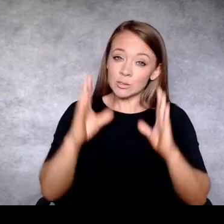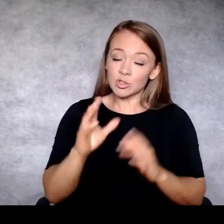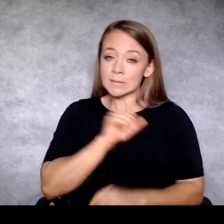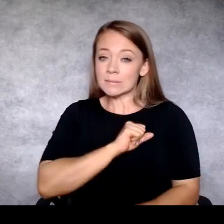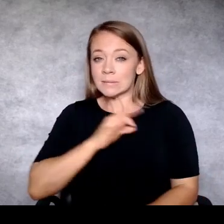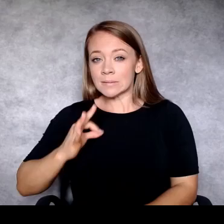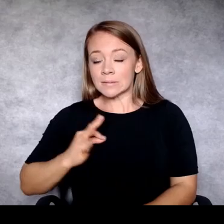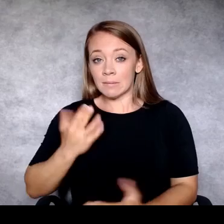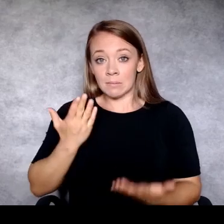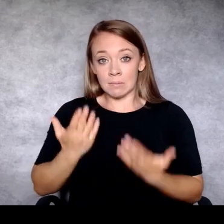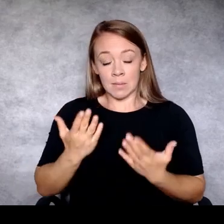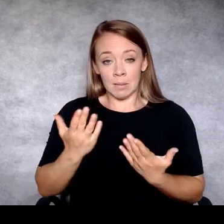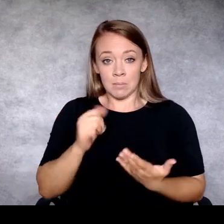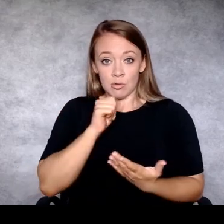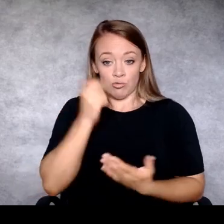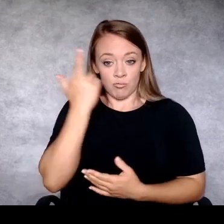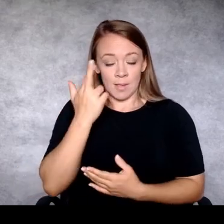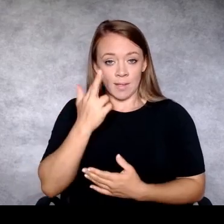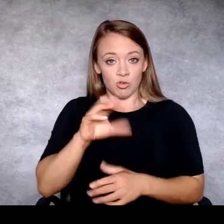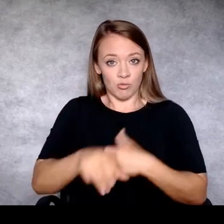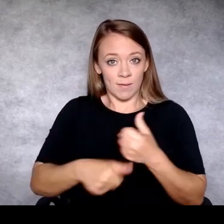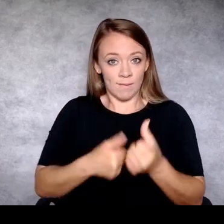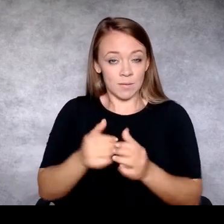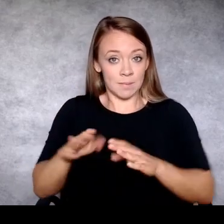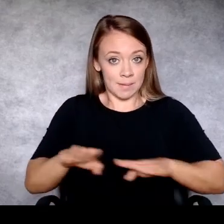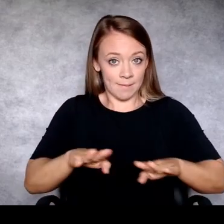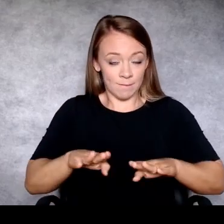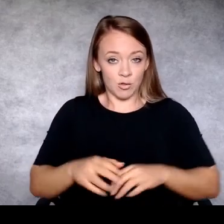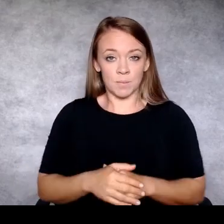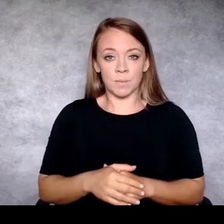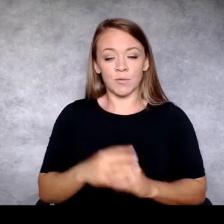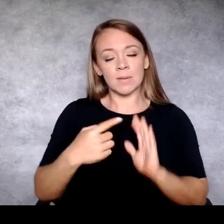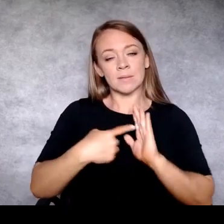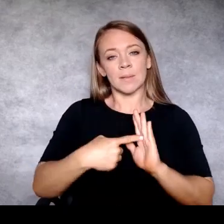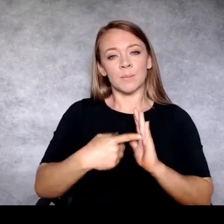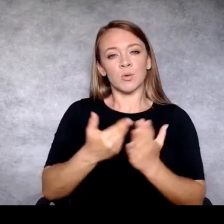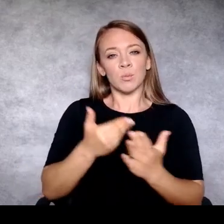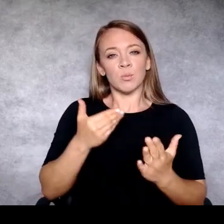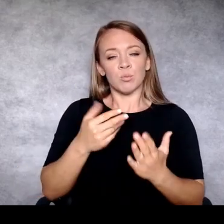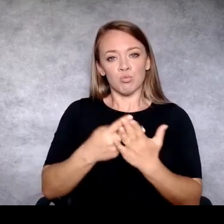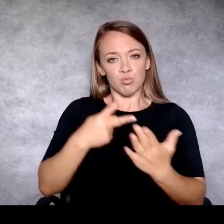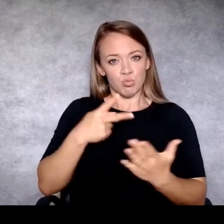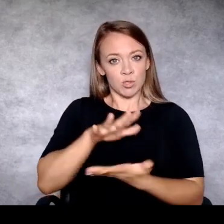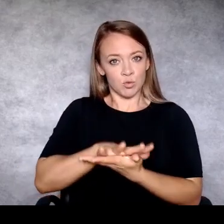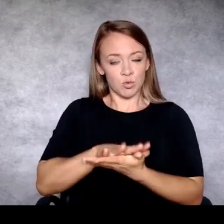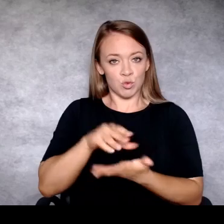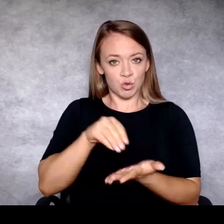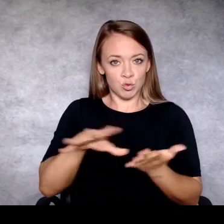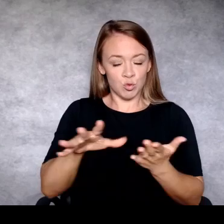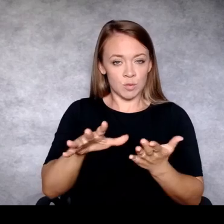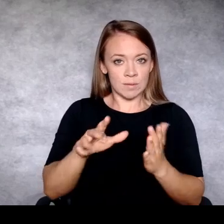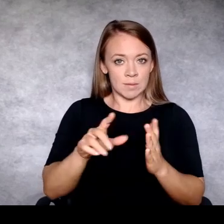may unknowingly reinforce a behavior. For example, when a preschool student runs out of the